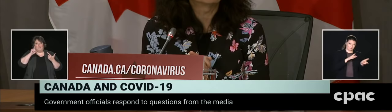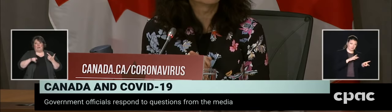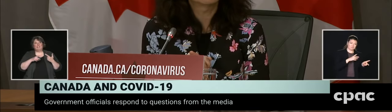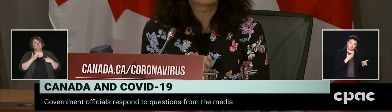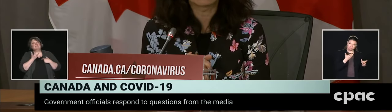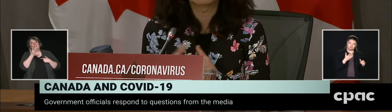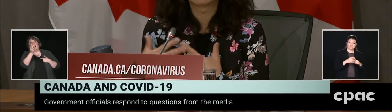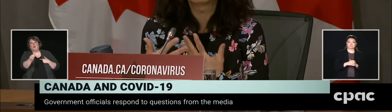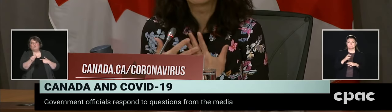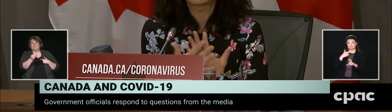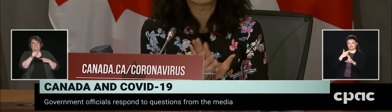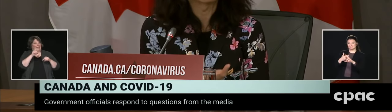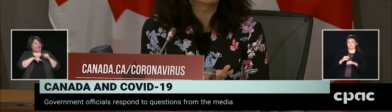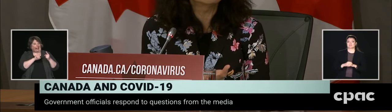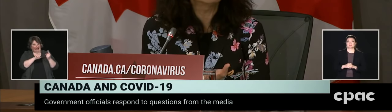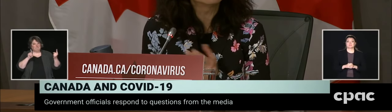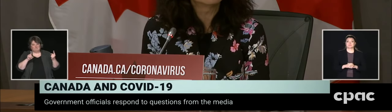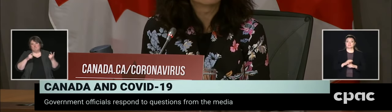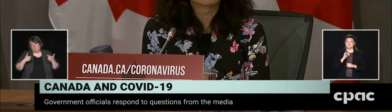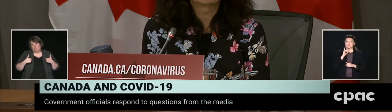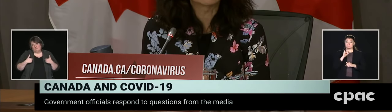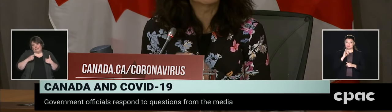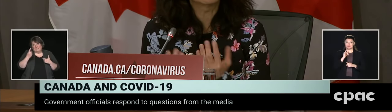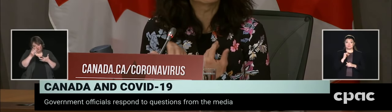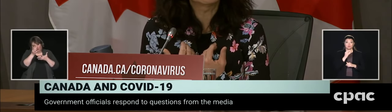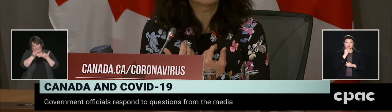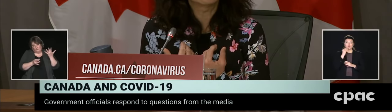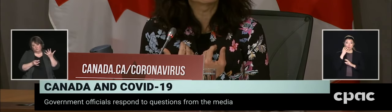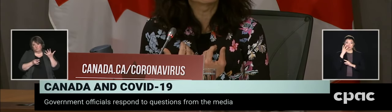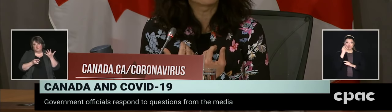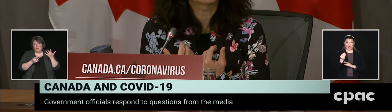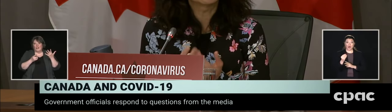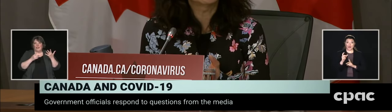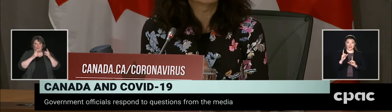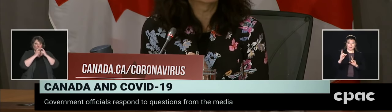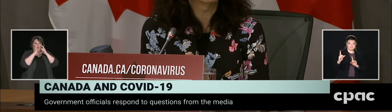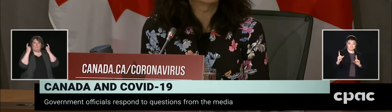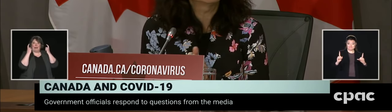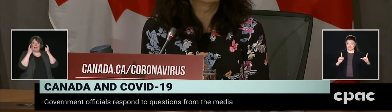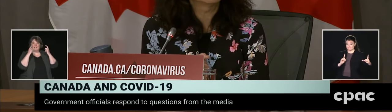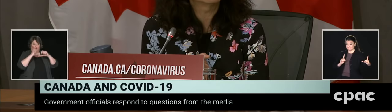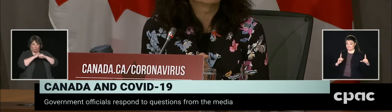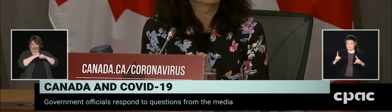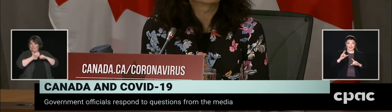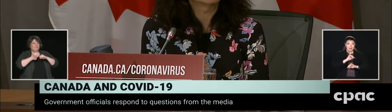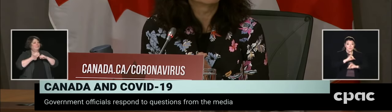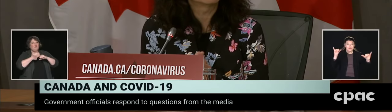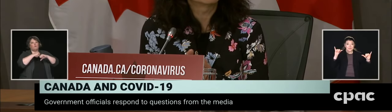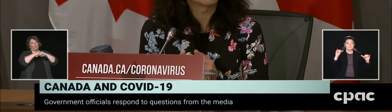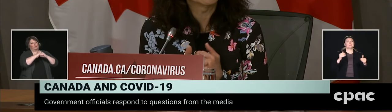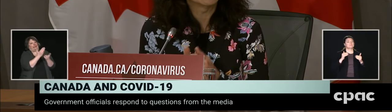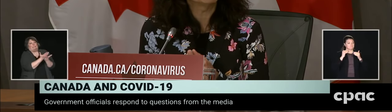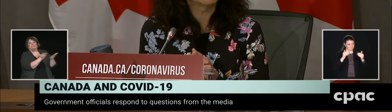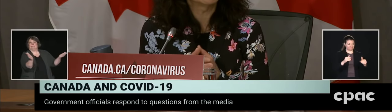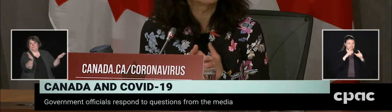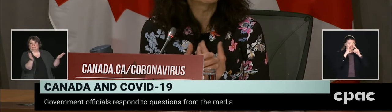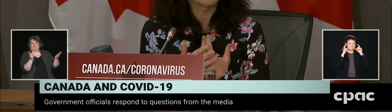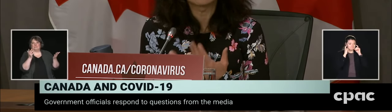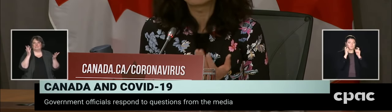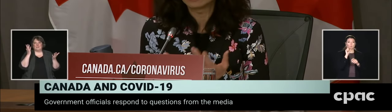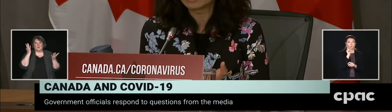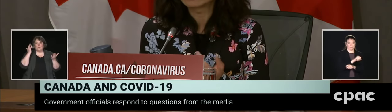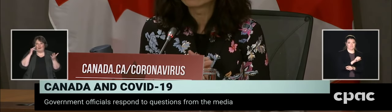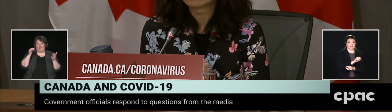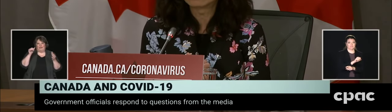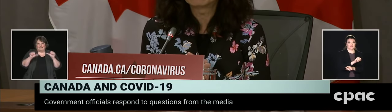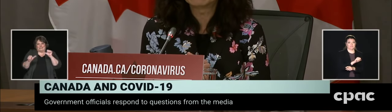one option, because I want to protect others, recognizing that actually the evidence is not, you know, quite there, but it is an